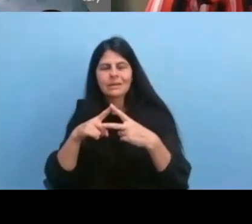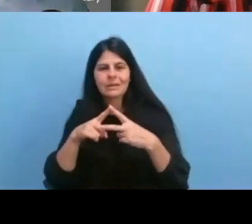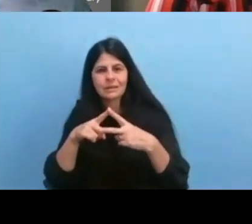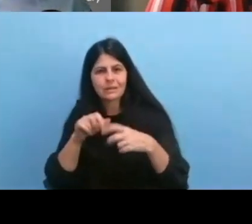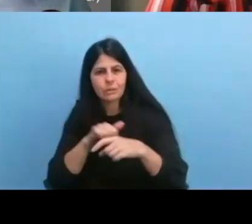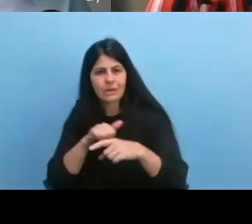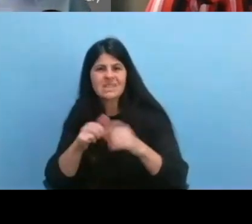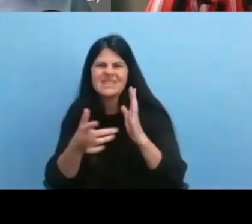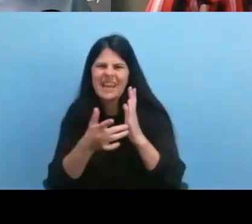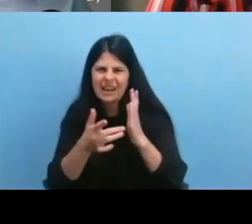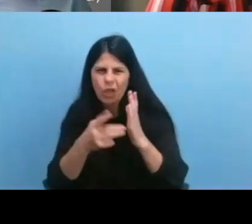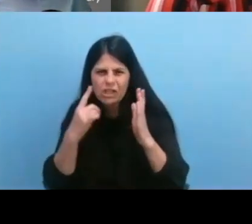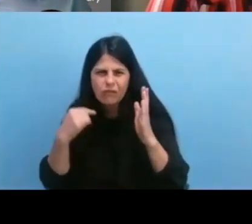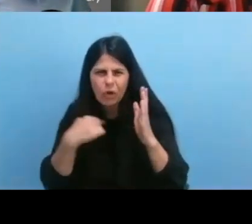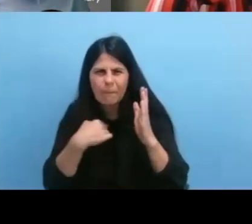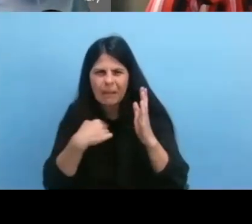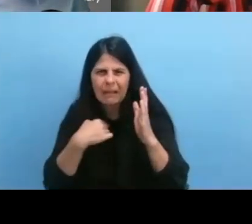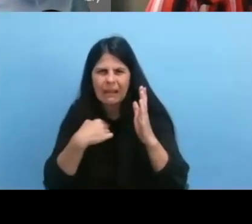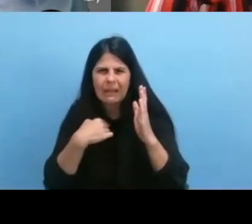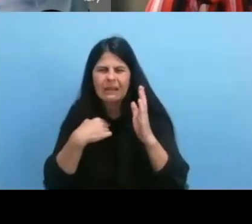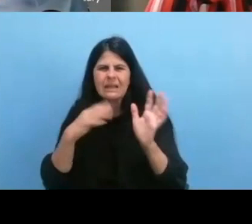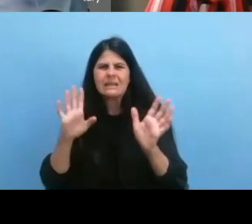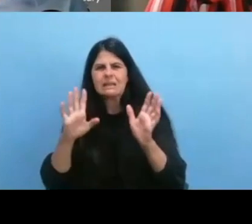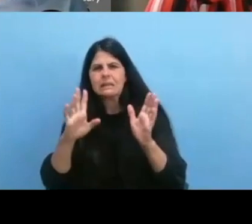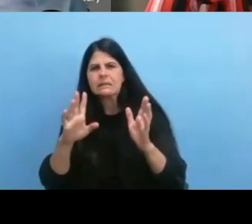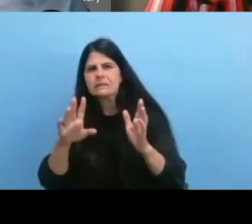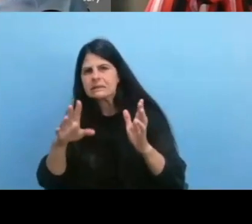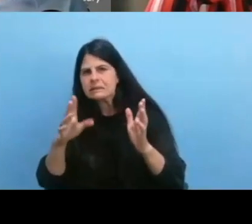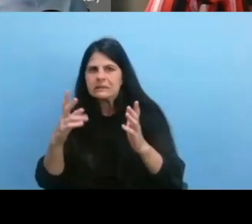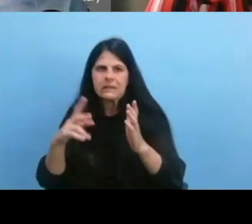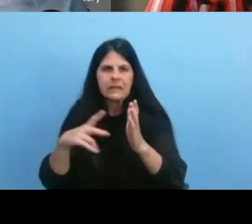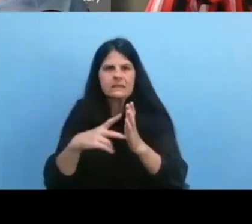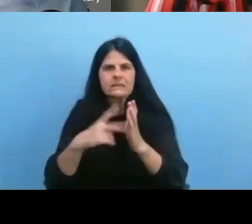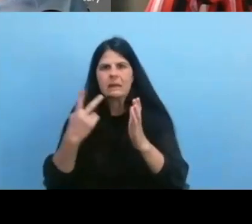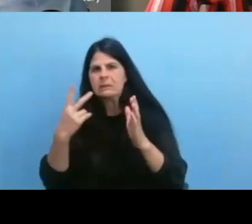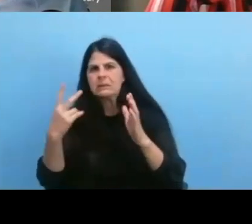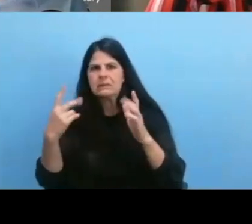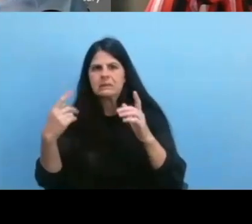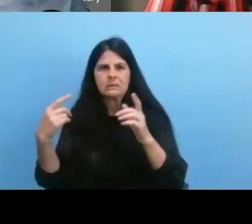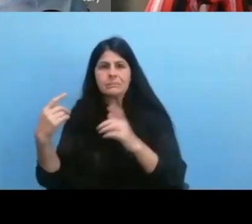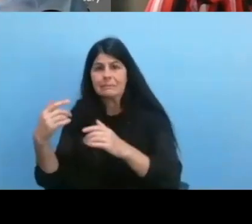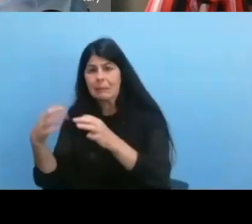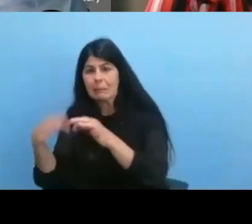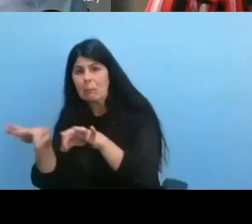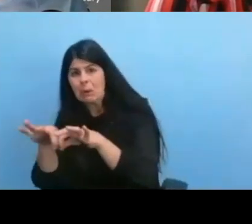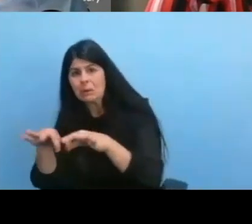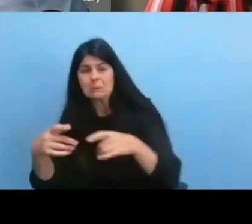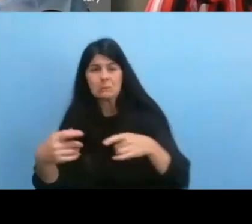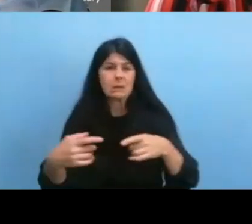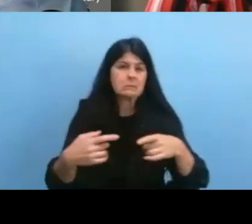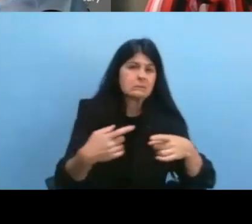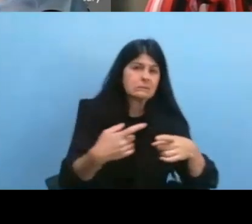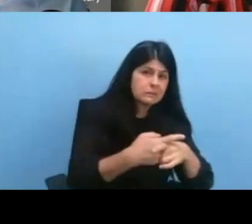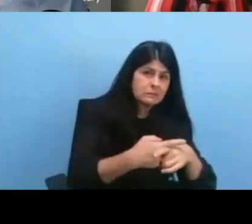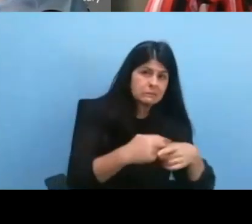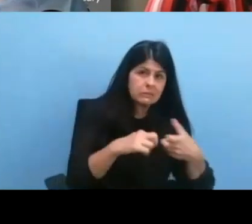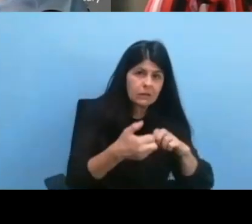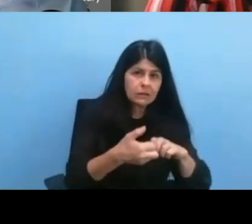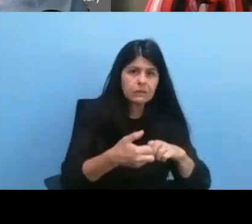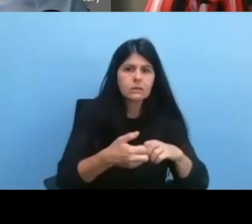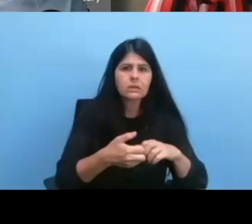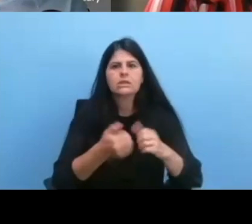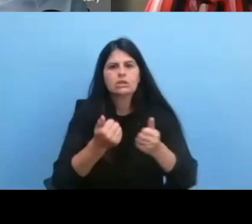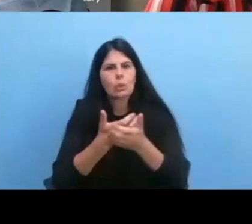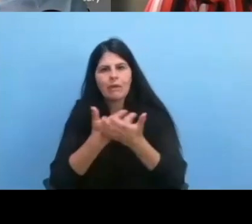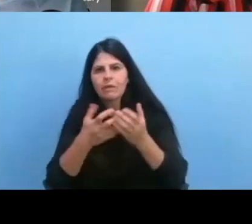me is a double-edged sword. It's really important for me, and sometimes everything works for me. But I find with everything becoming more and more graphic